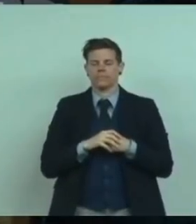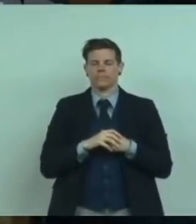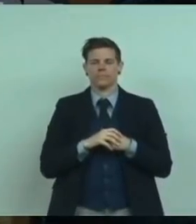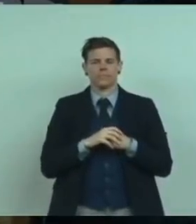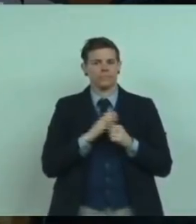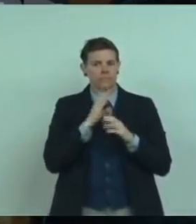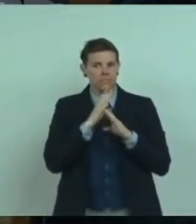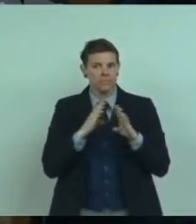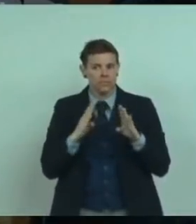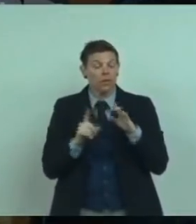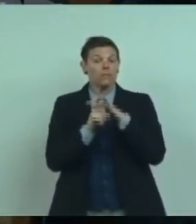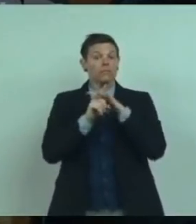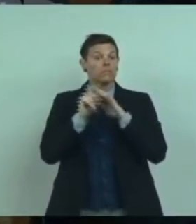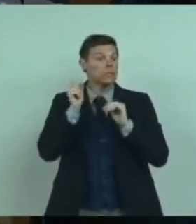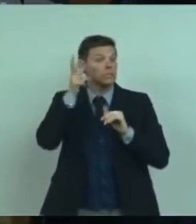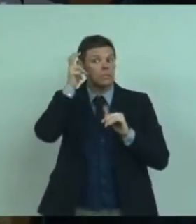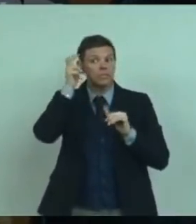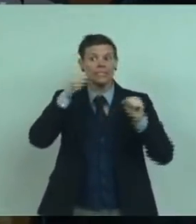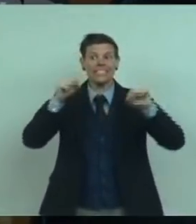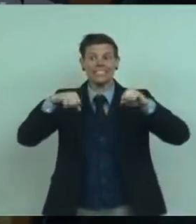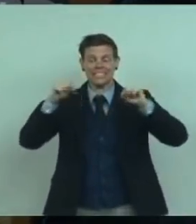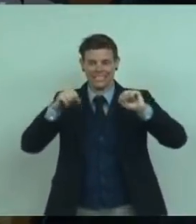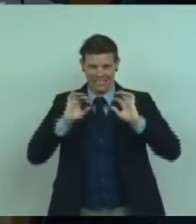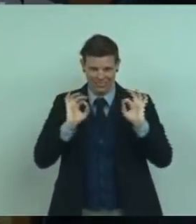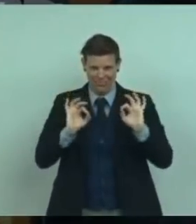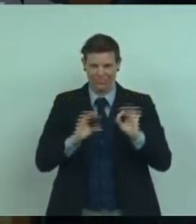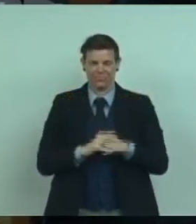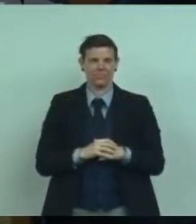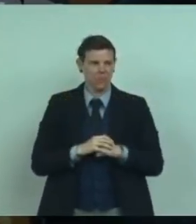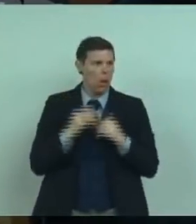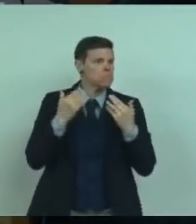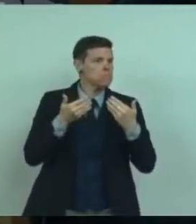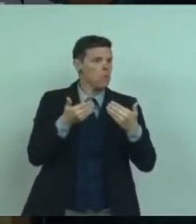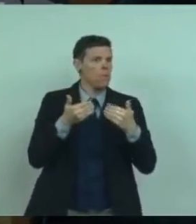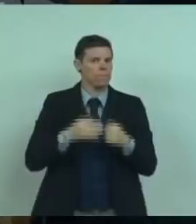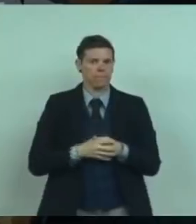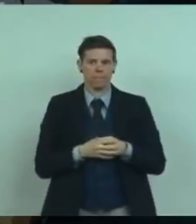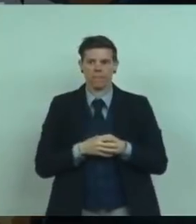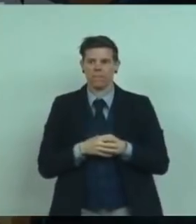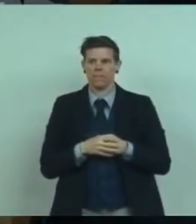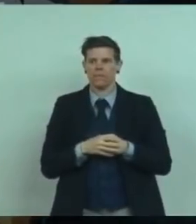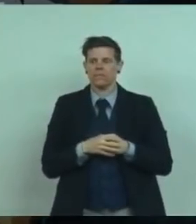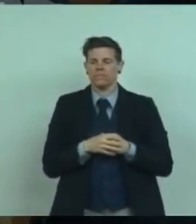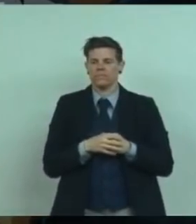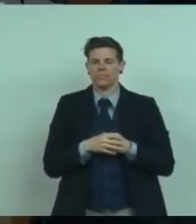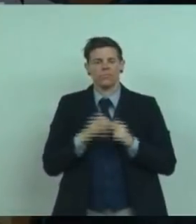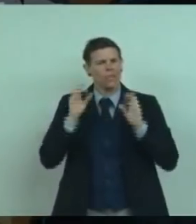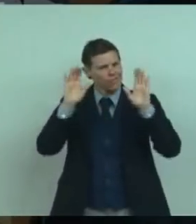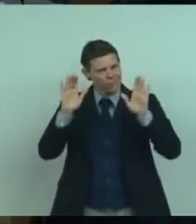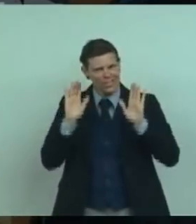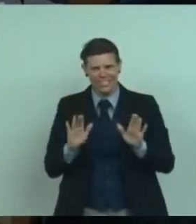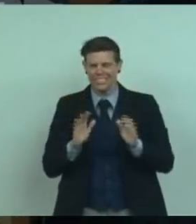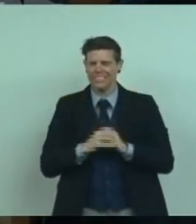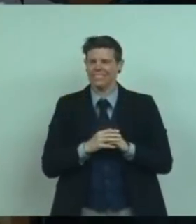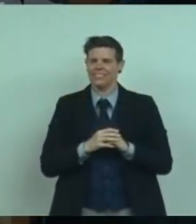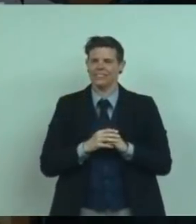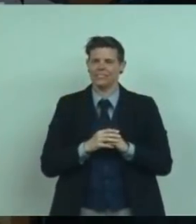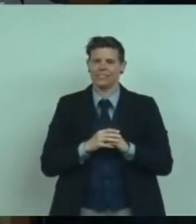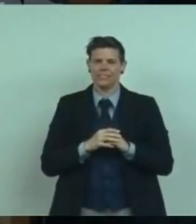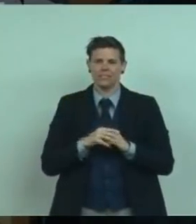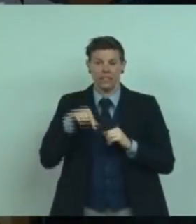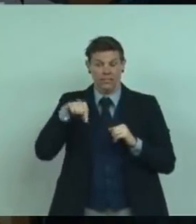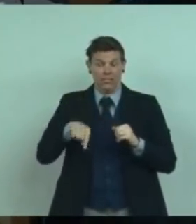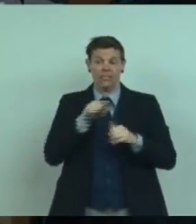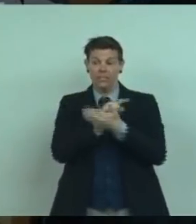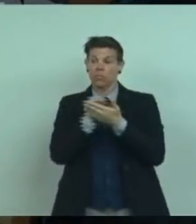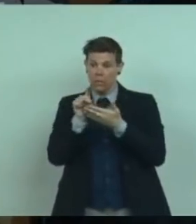Can you hear me now? Hello? Yeah, yep, I can hear you. Go ahead. Okay, great. On a press call with reporters this week, Senator